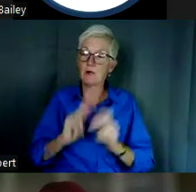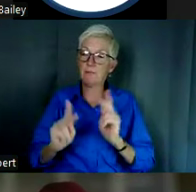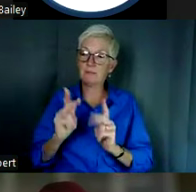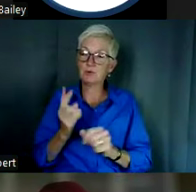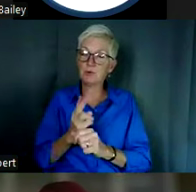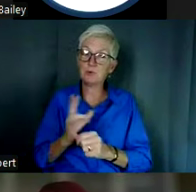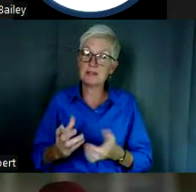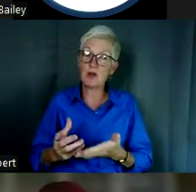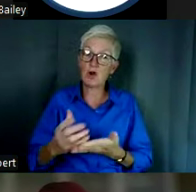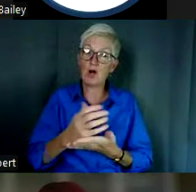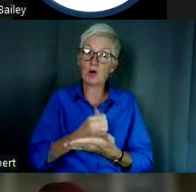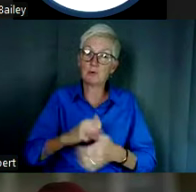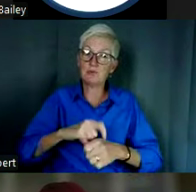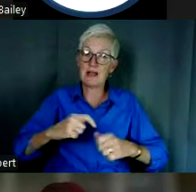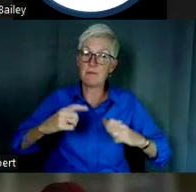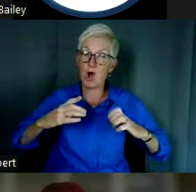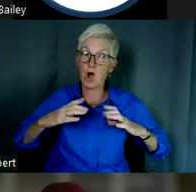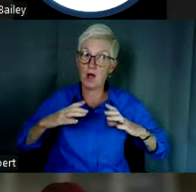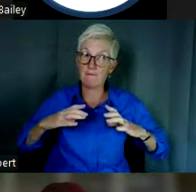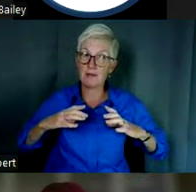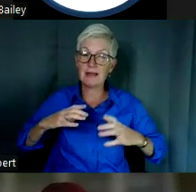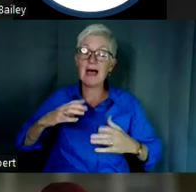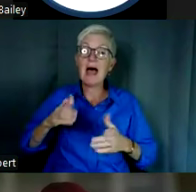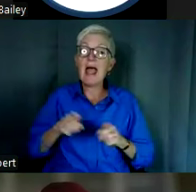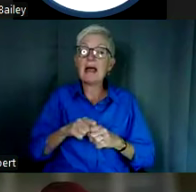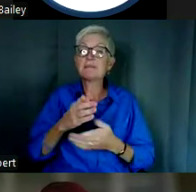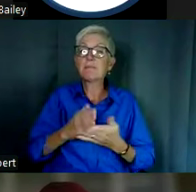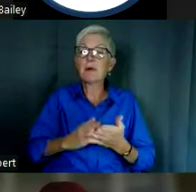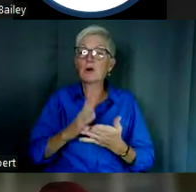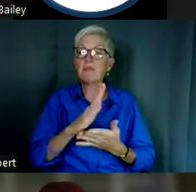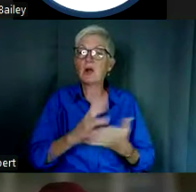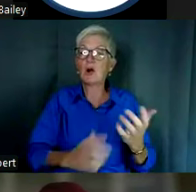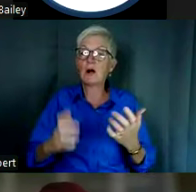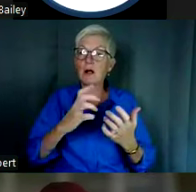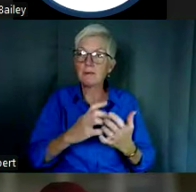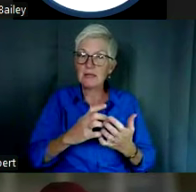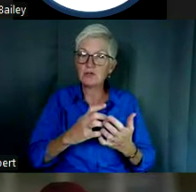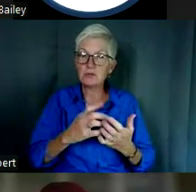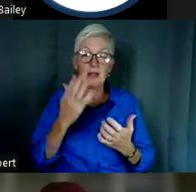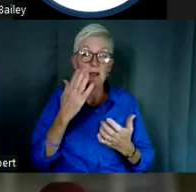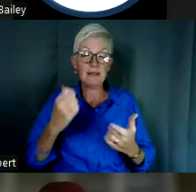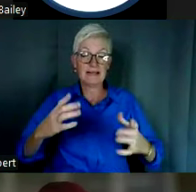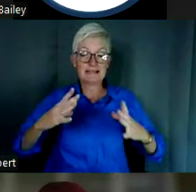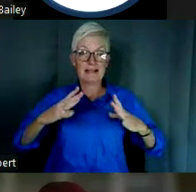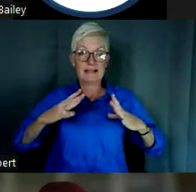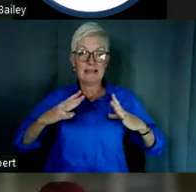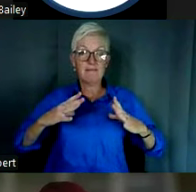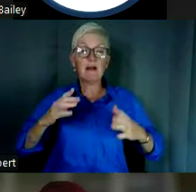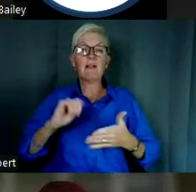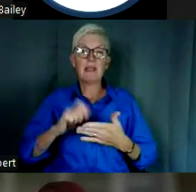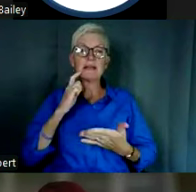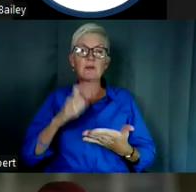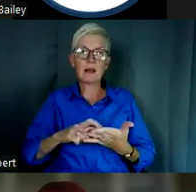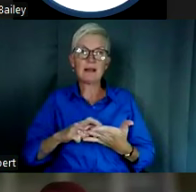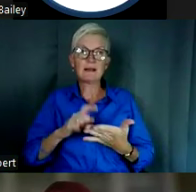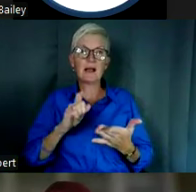leave as part of their potential accommodations under the ADA, as leave is a recognized accommodation under the ADA. Whether